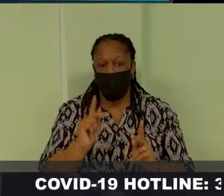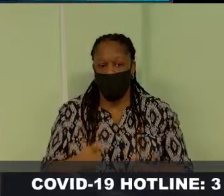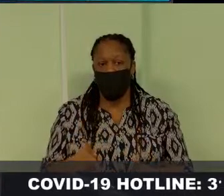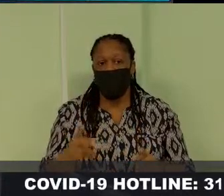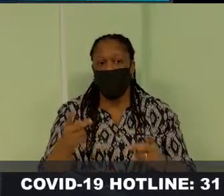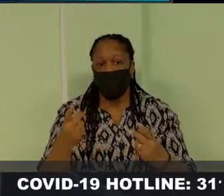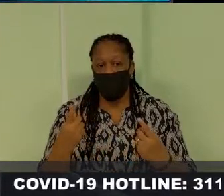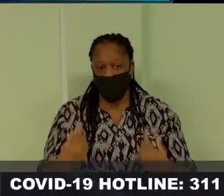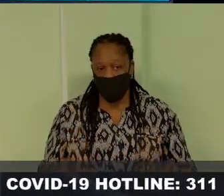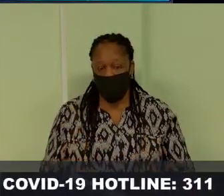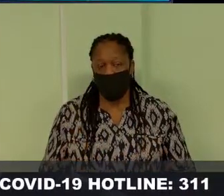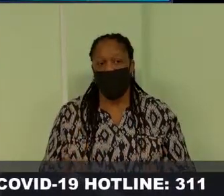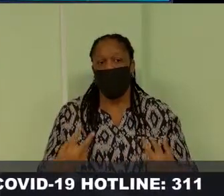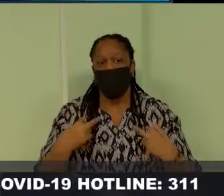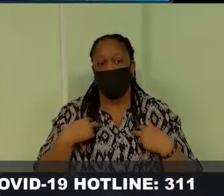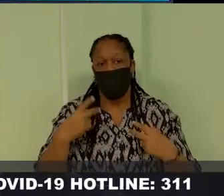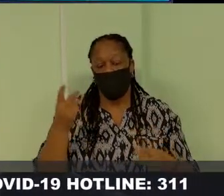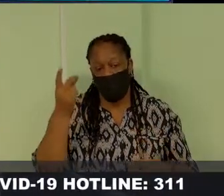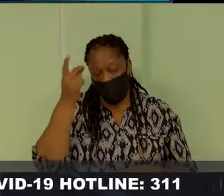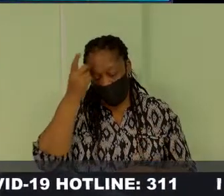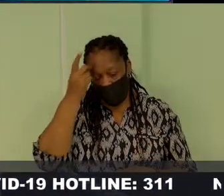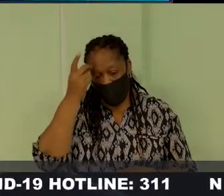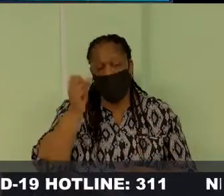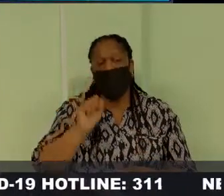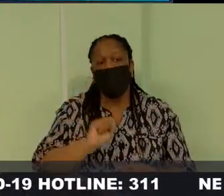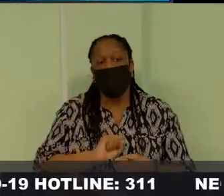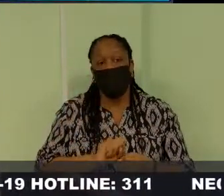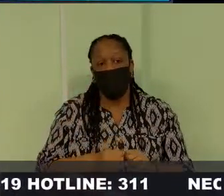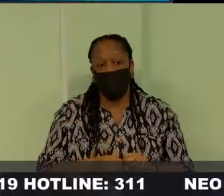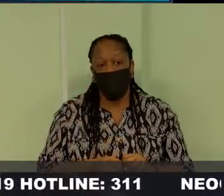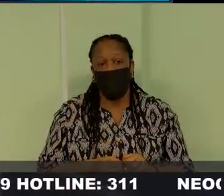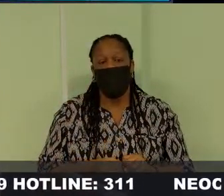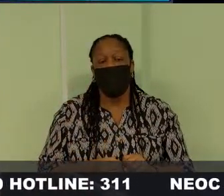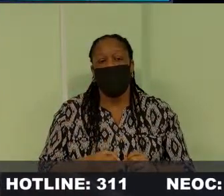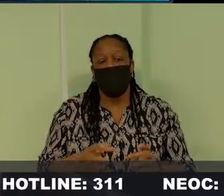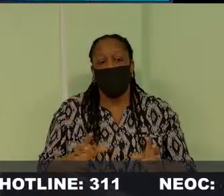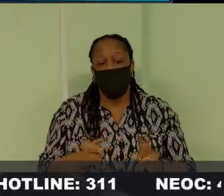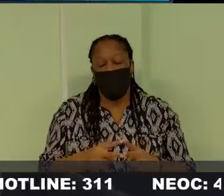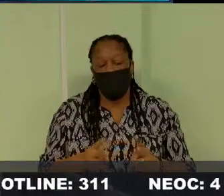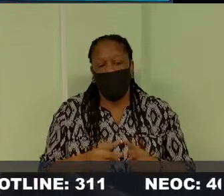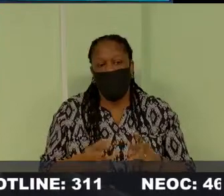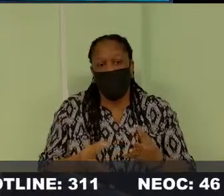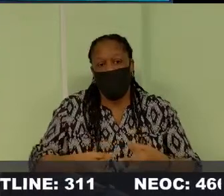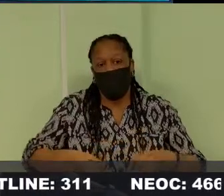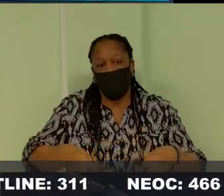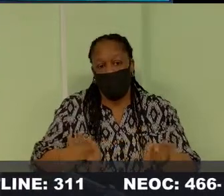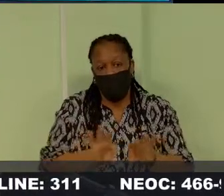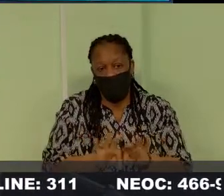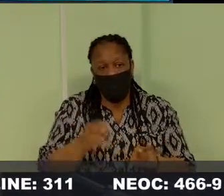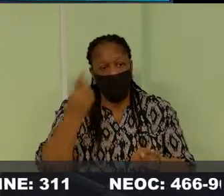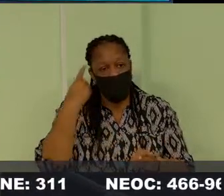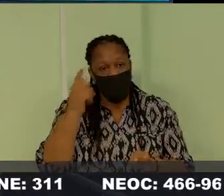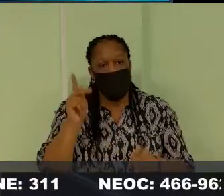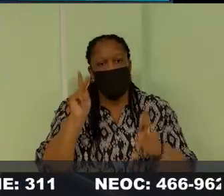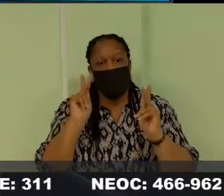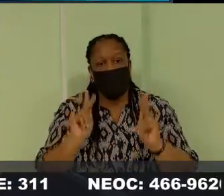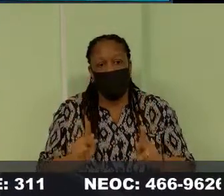who may be coming from potentially high-risk areas or countries.